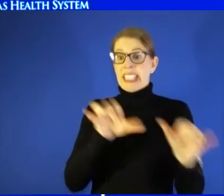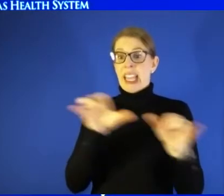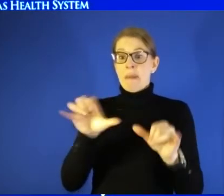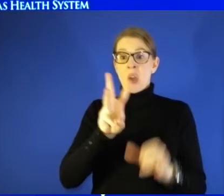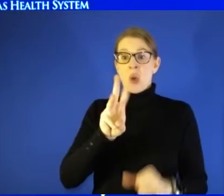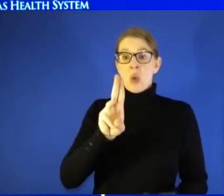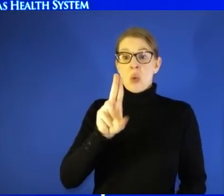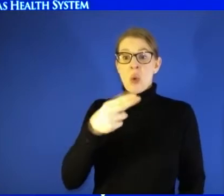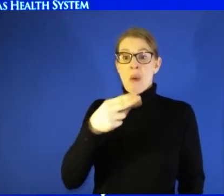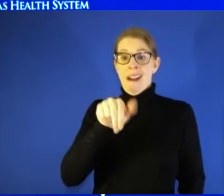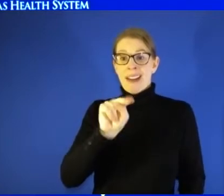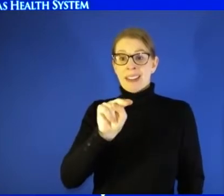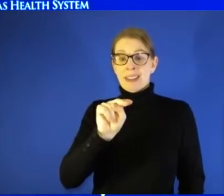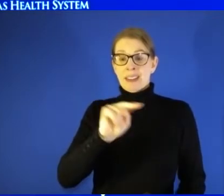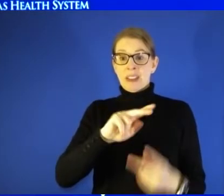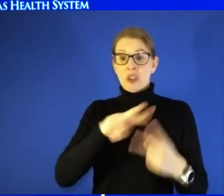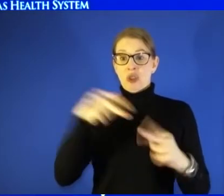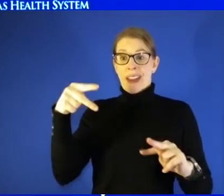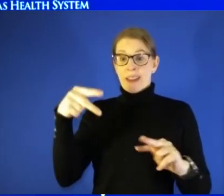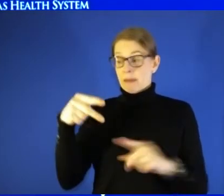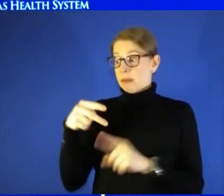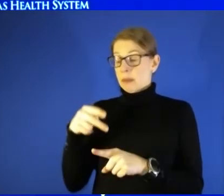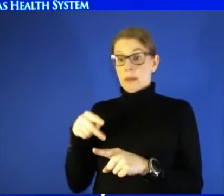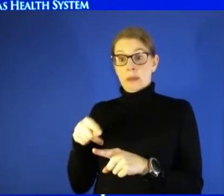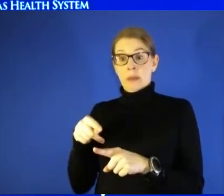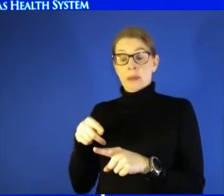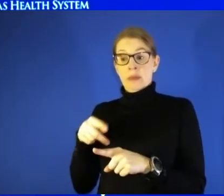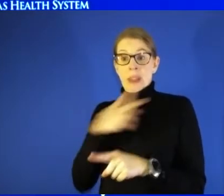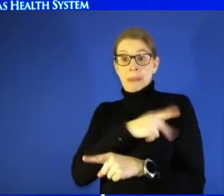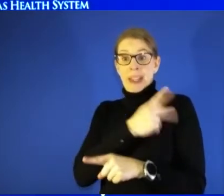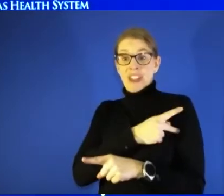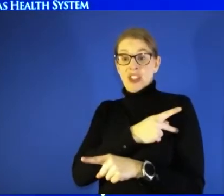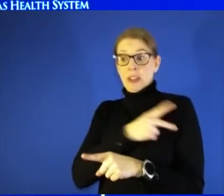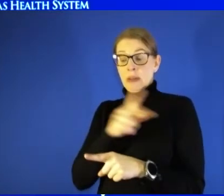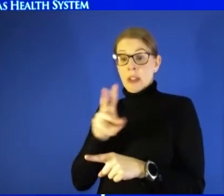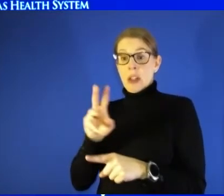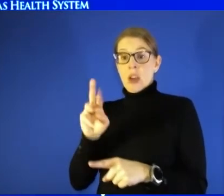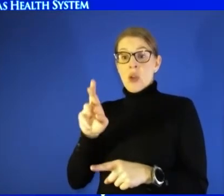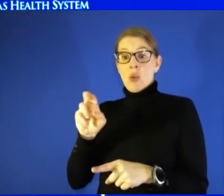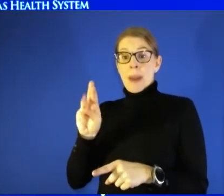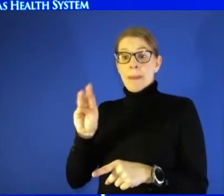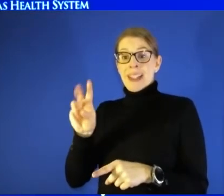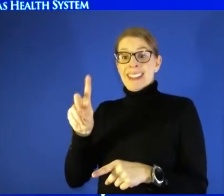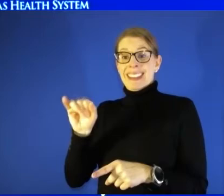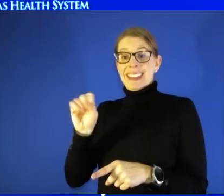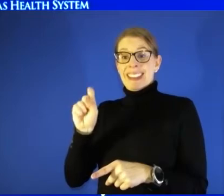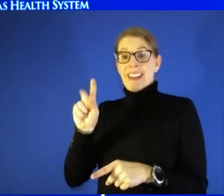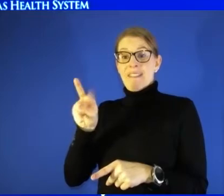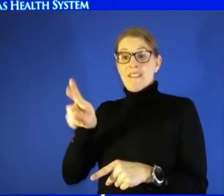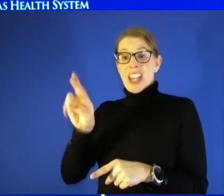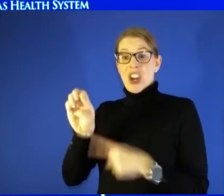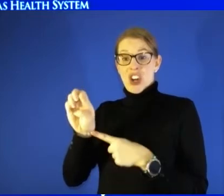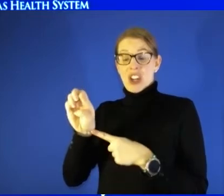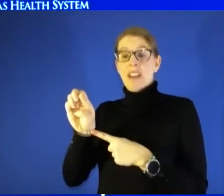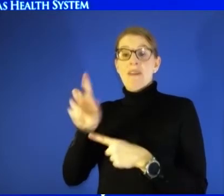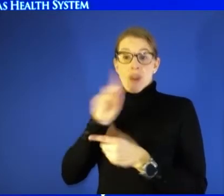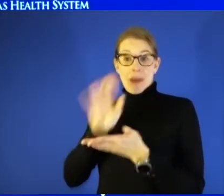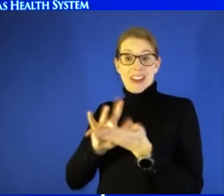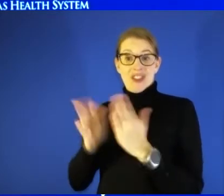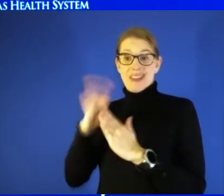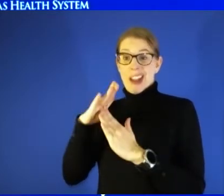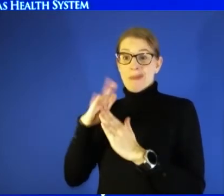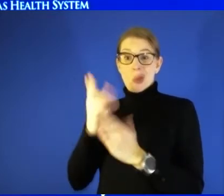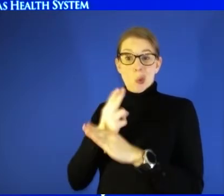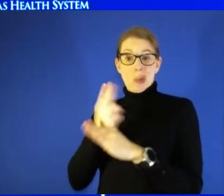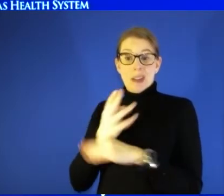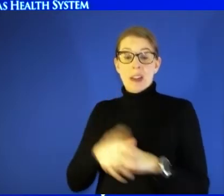inpatient in the hospital, the treatment modalities continue to be remdesivir. But again, earlier is better. You know, usually if you're